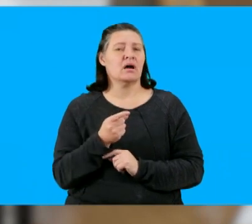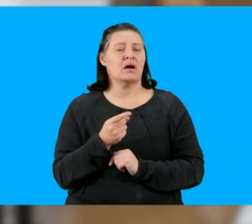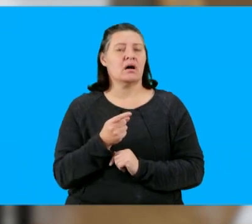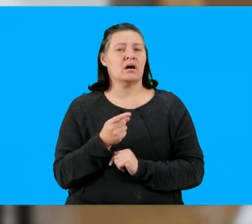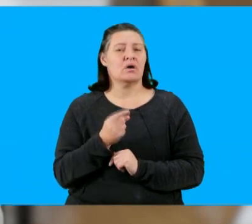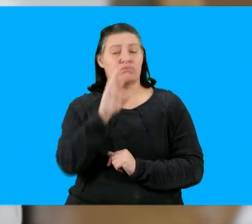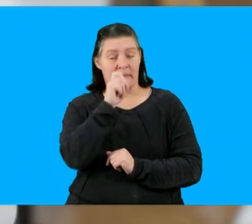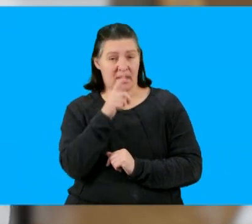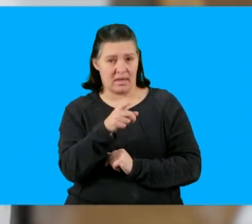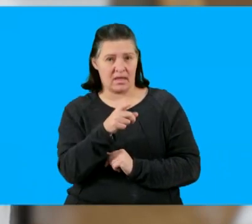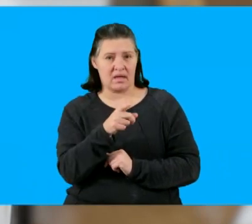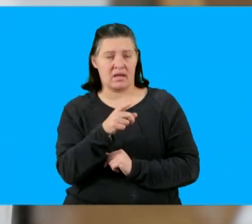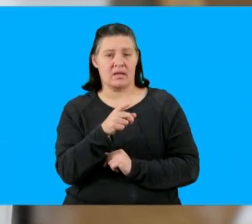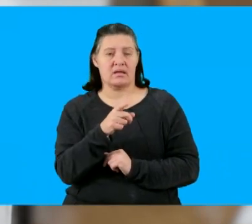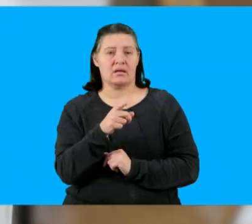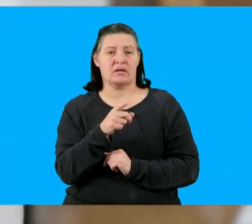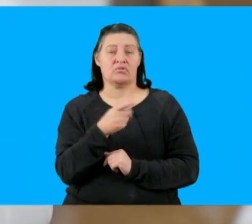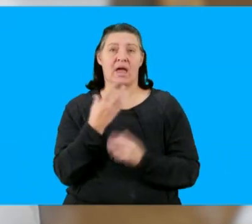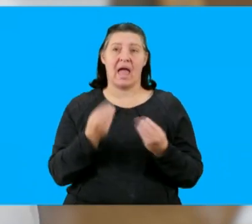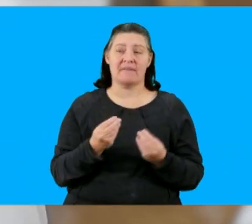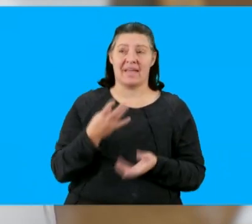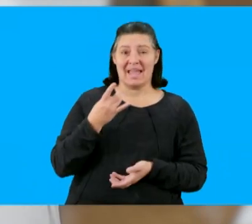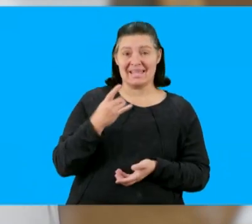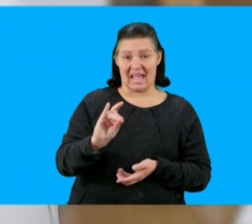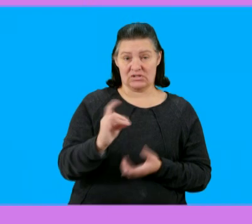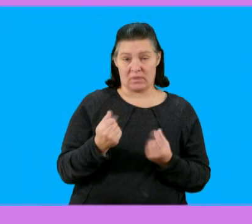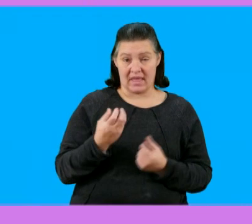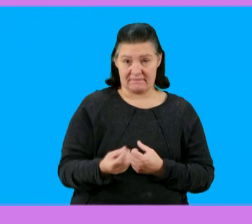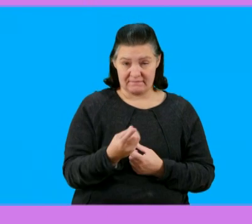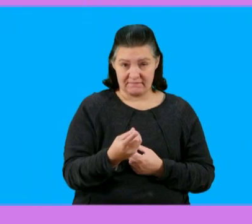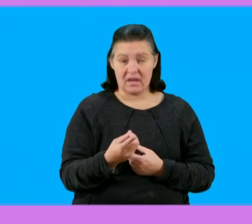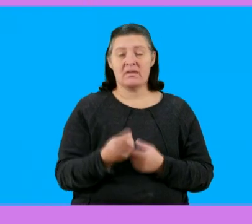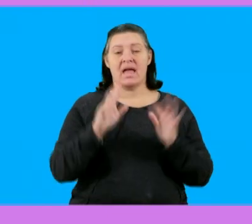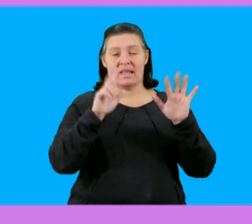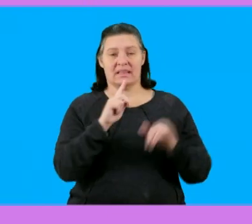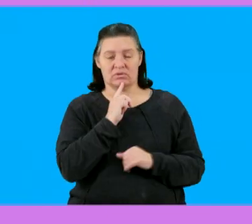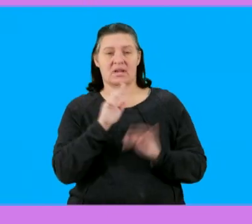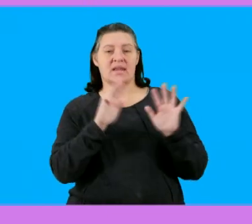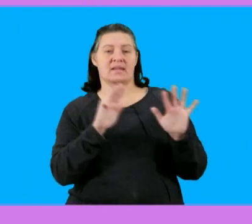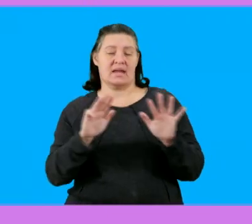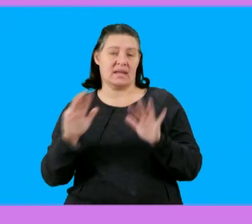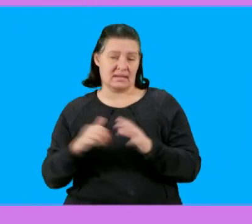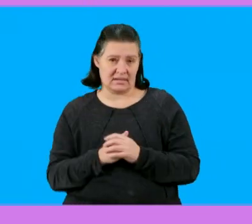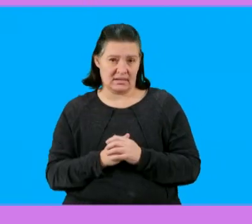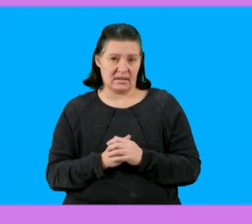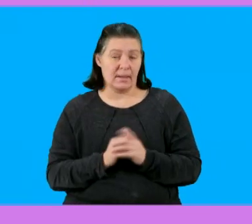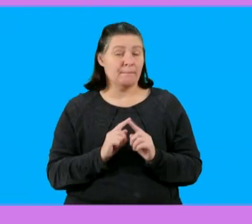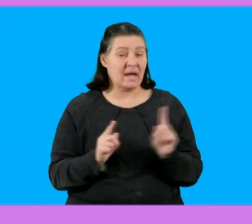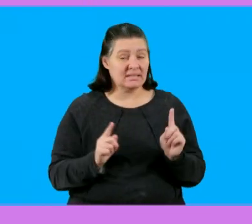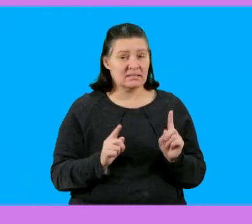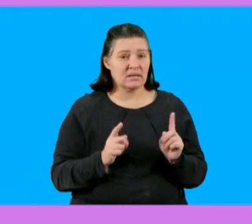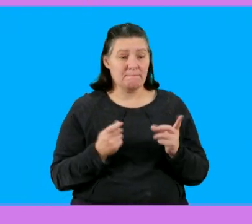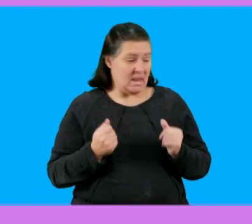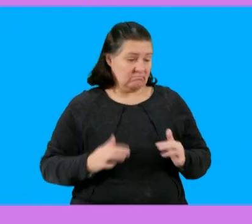into context. Remember, if he has cash money, he'll pay 8,999 Rand. But